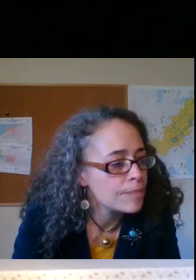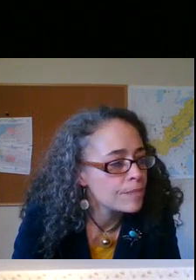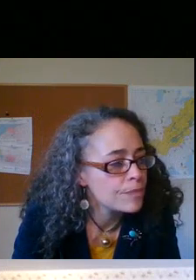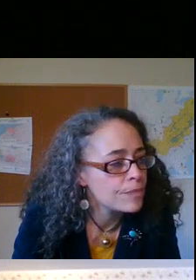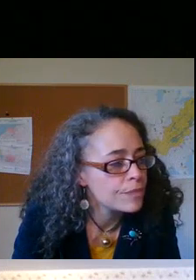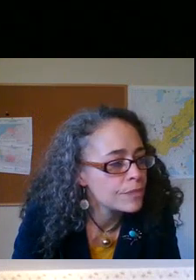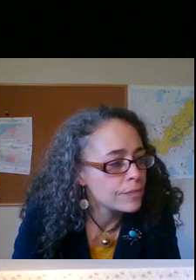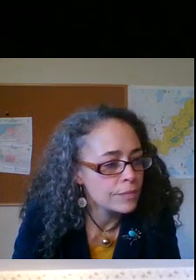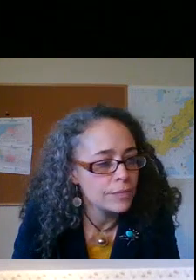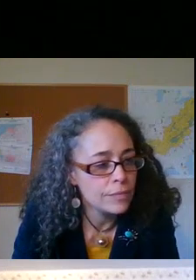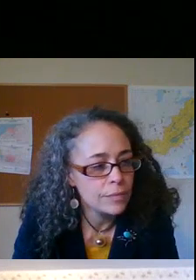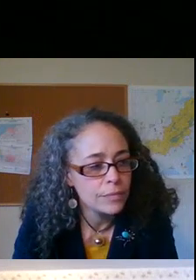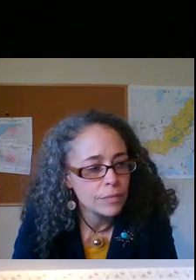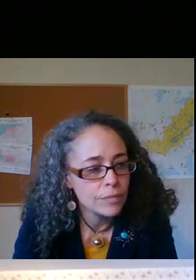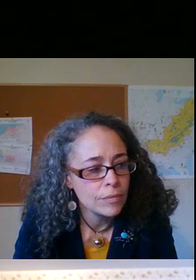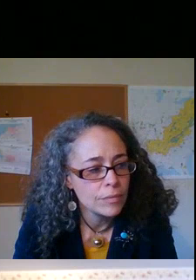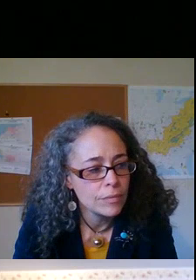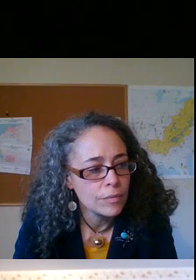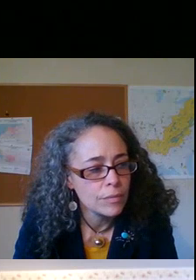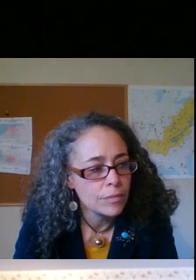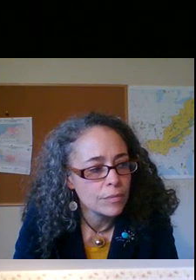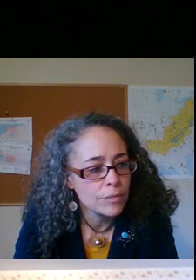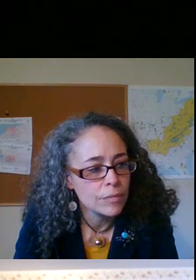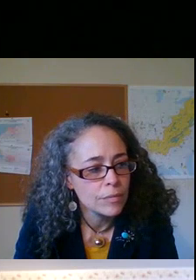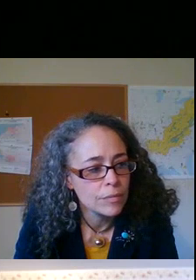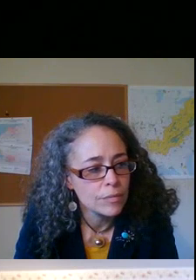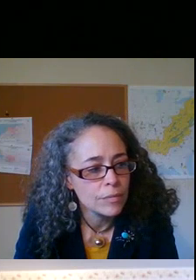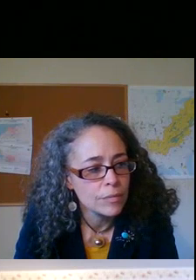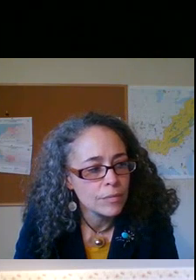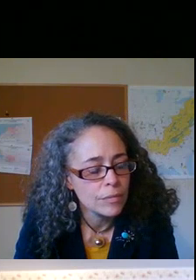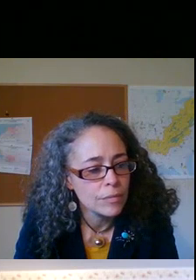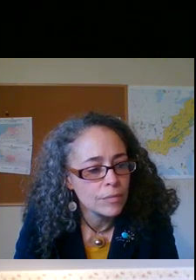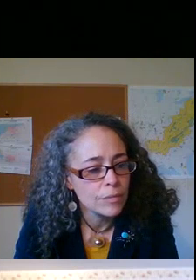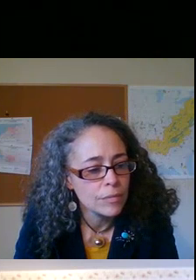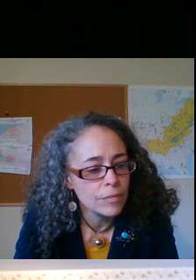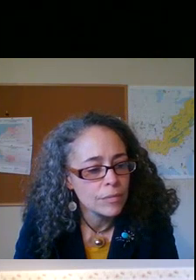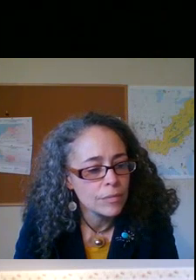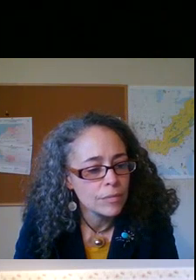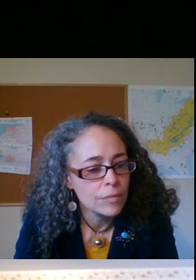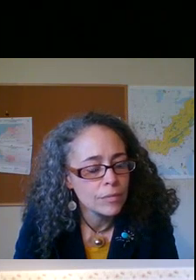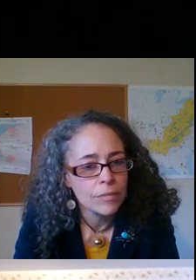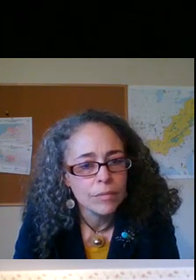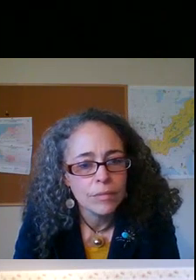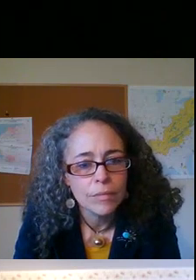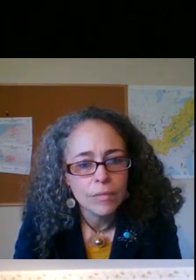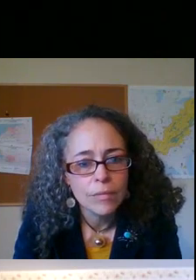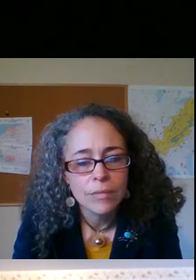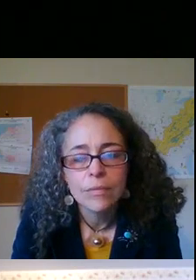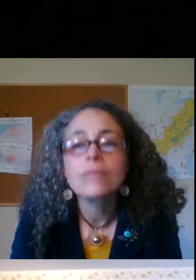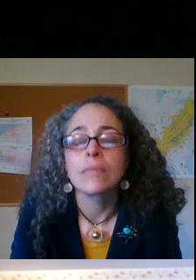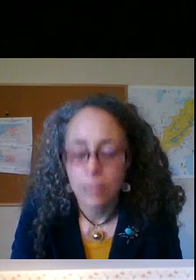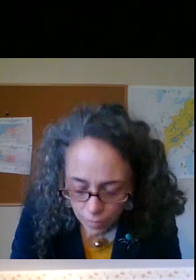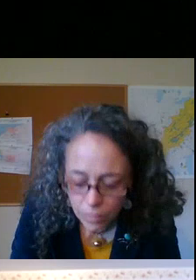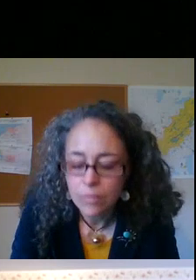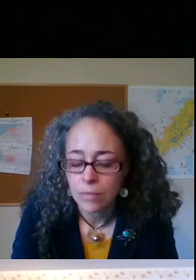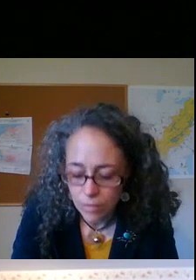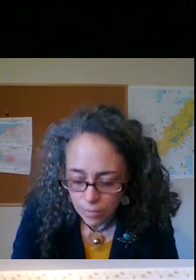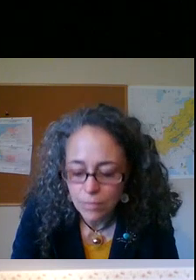state forest land. Mm-hmm. And it's quite a community benefit for health and wellness,